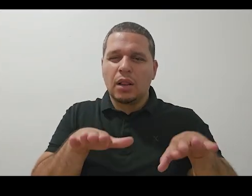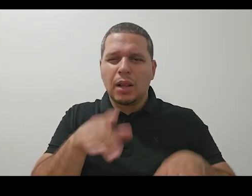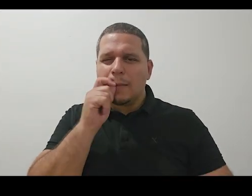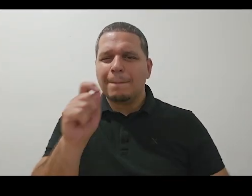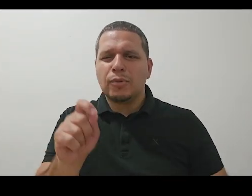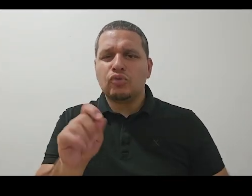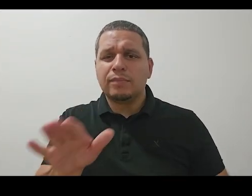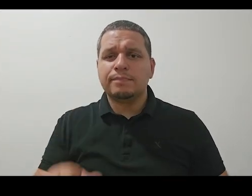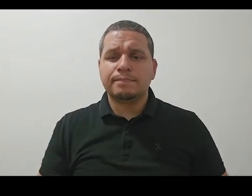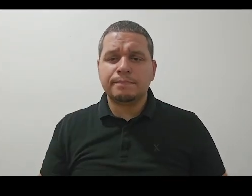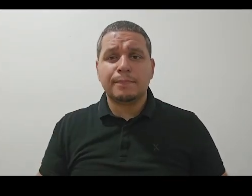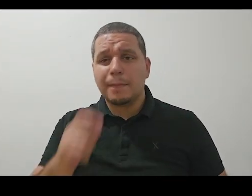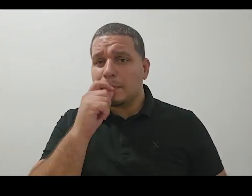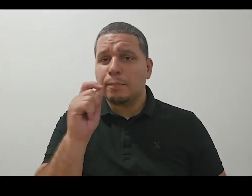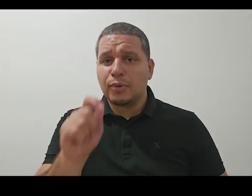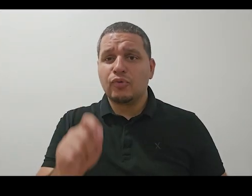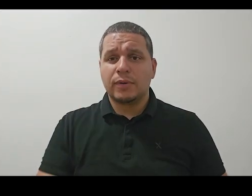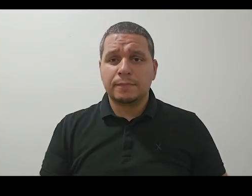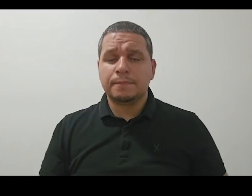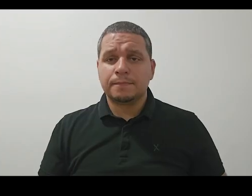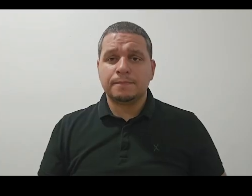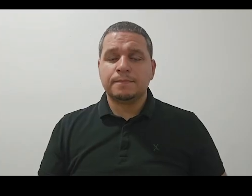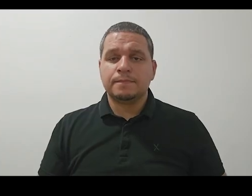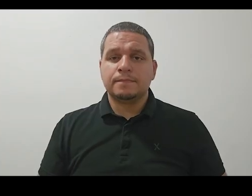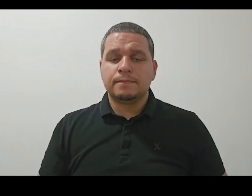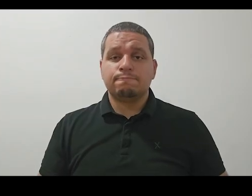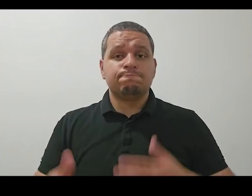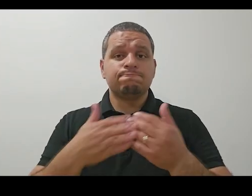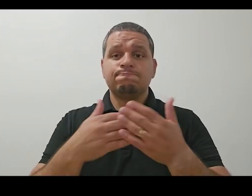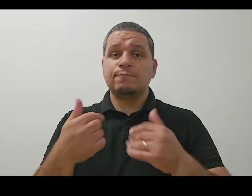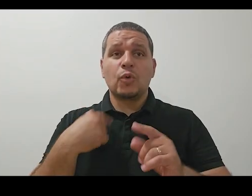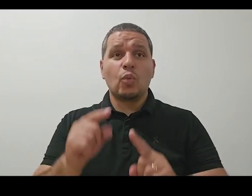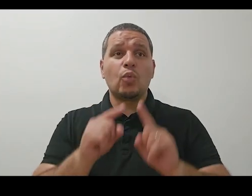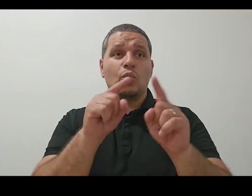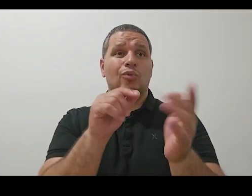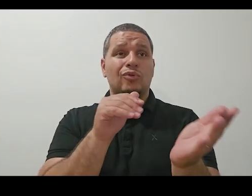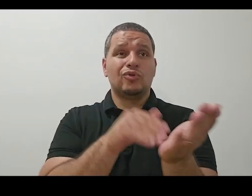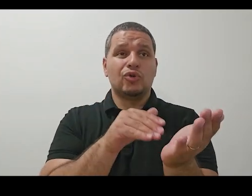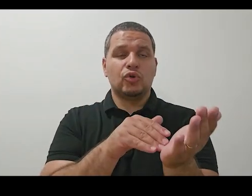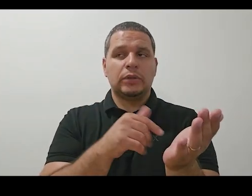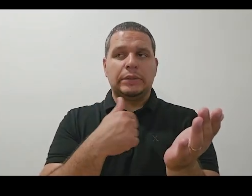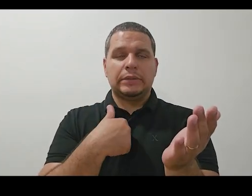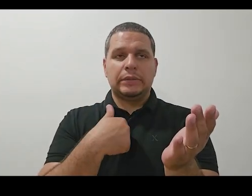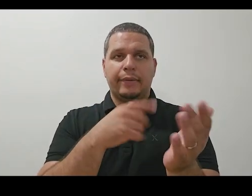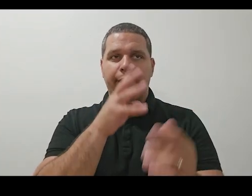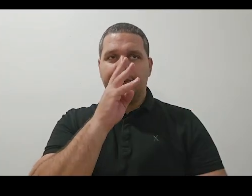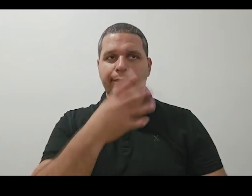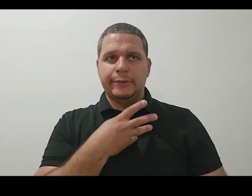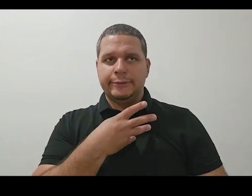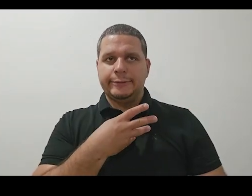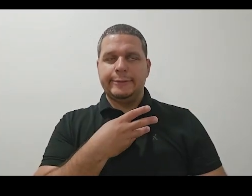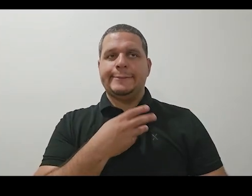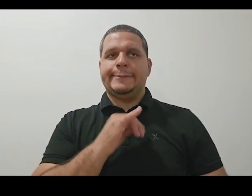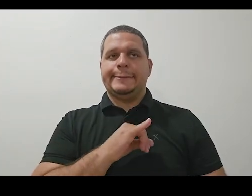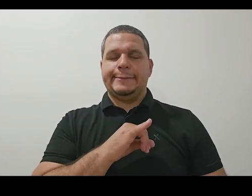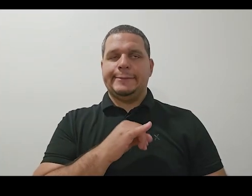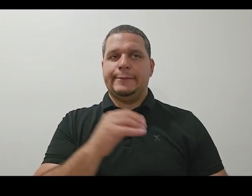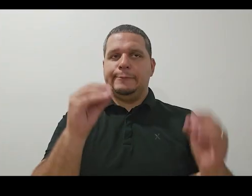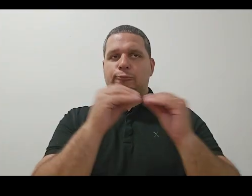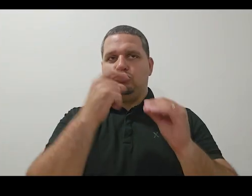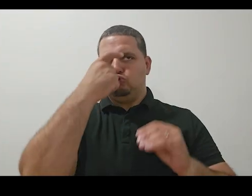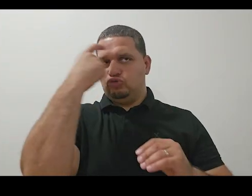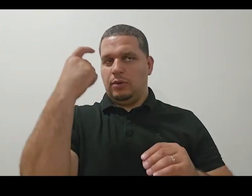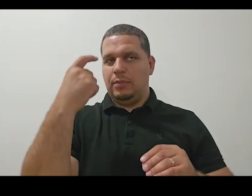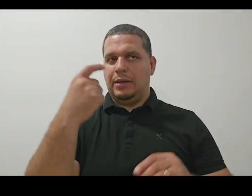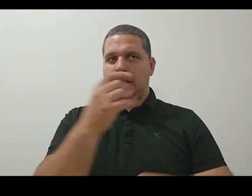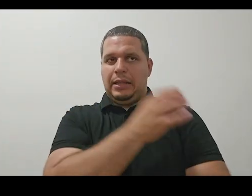Period. Period. And so even when we go to our healthcare professionals, it's like we're dismissed. We experience more trauma from